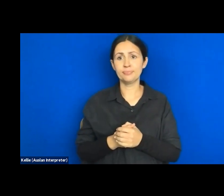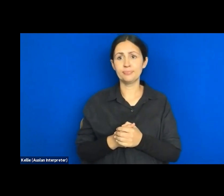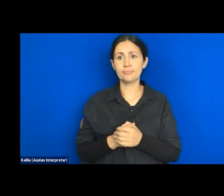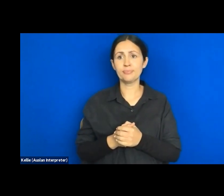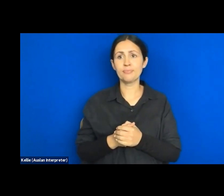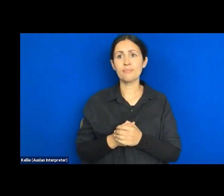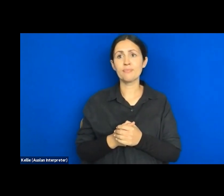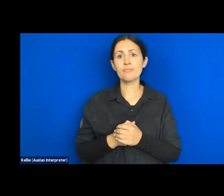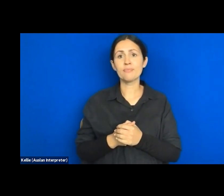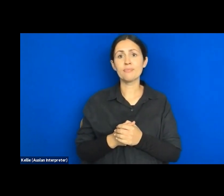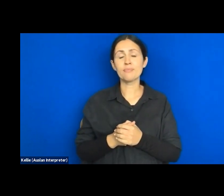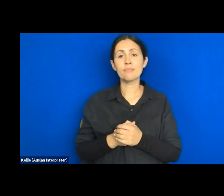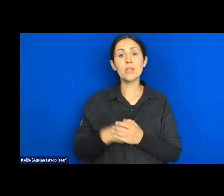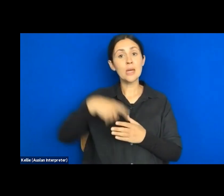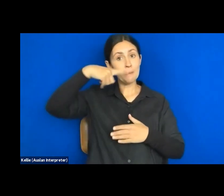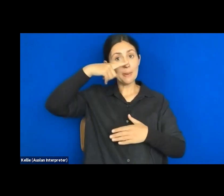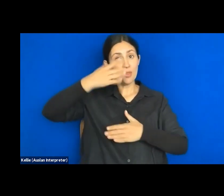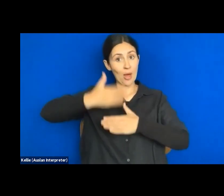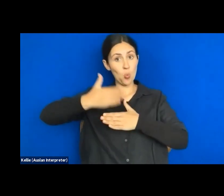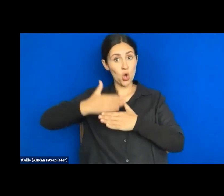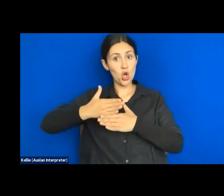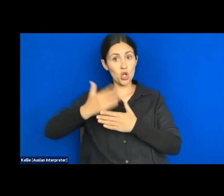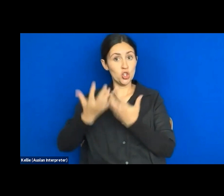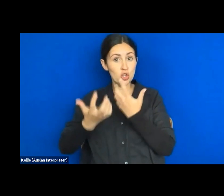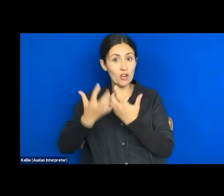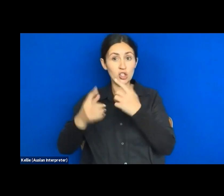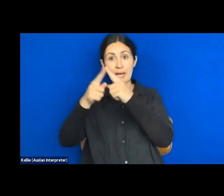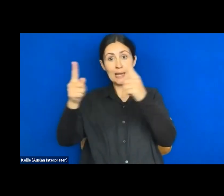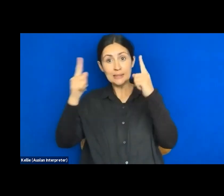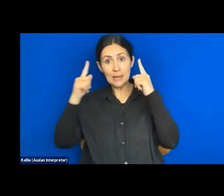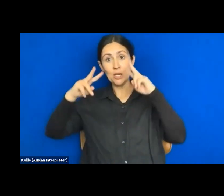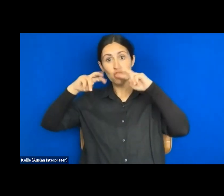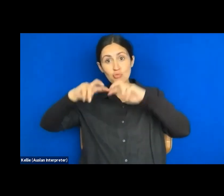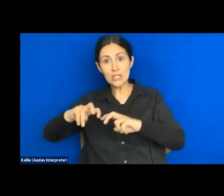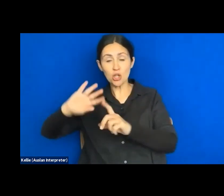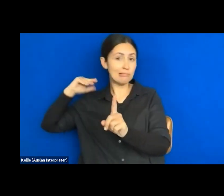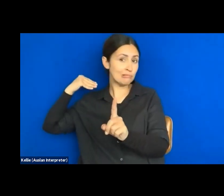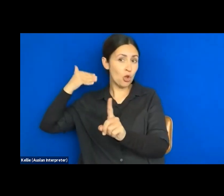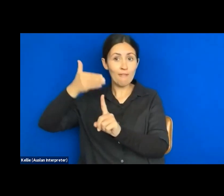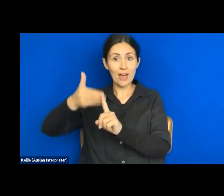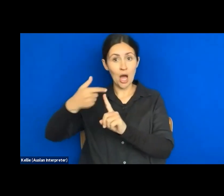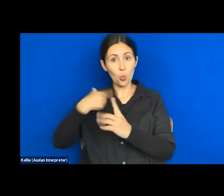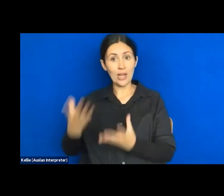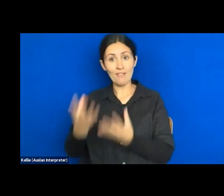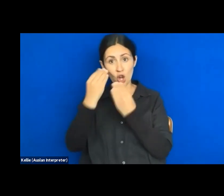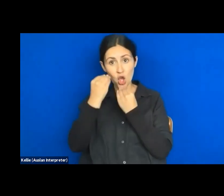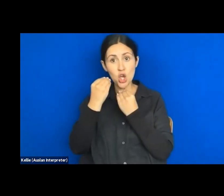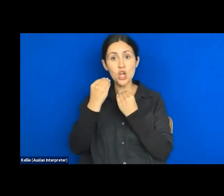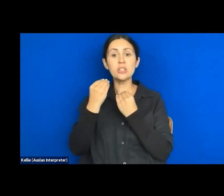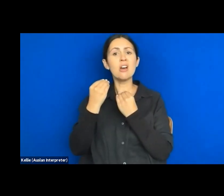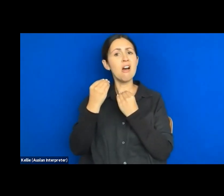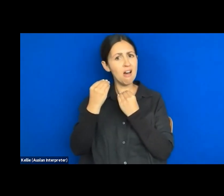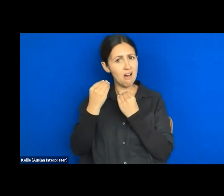those of us in academia can take from the past 18 months, it is that the voices of experts have